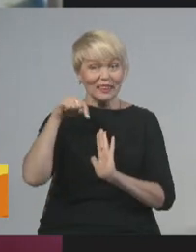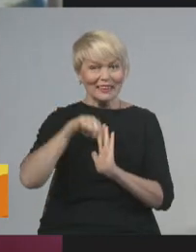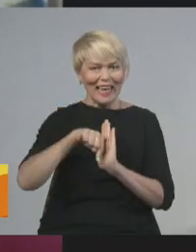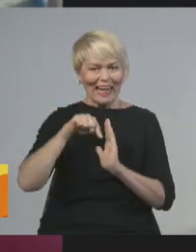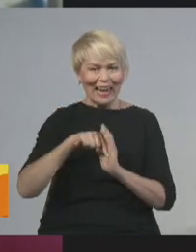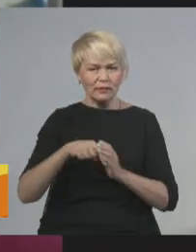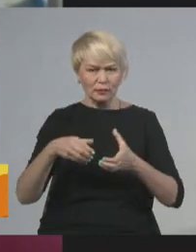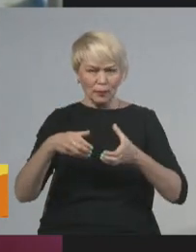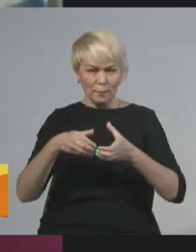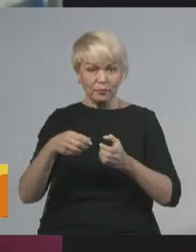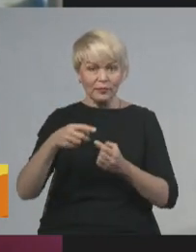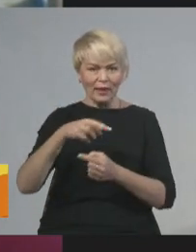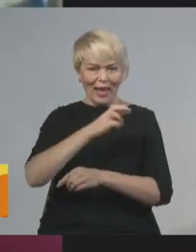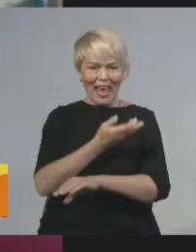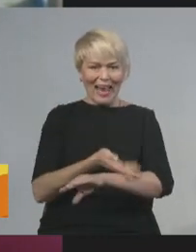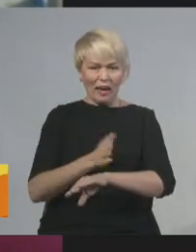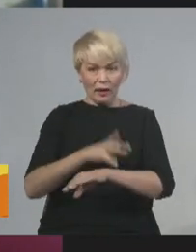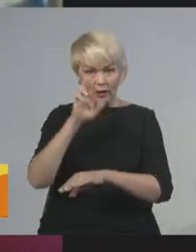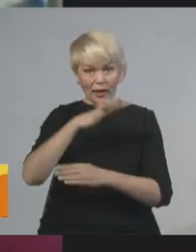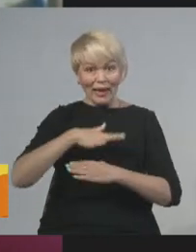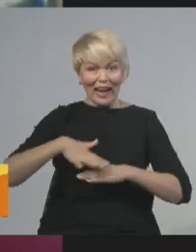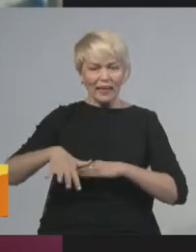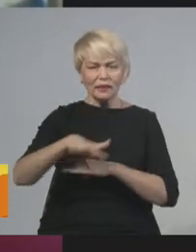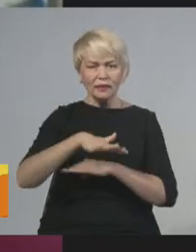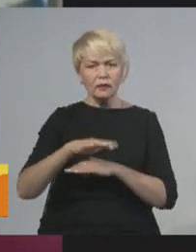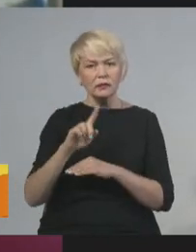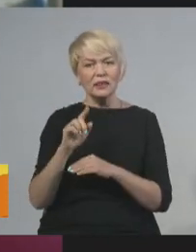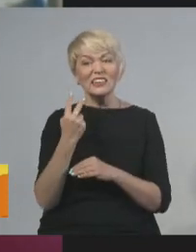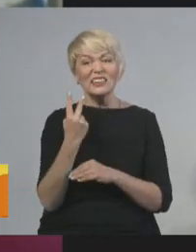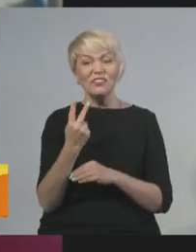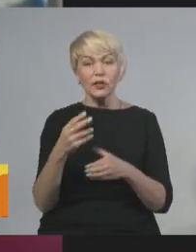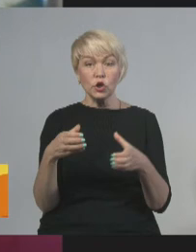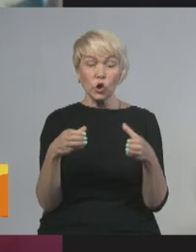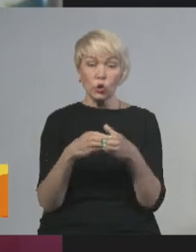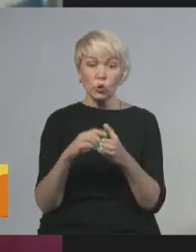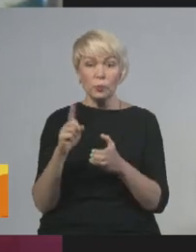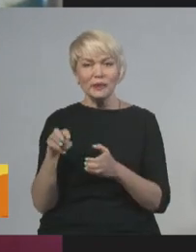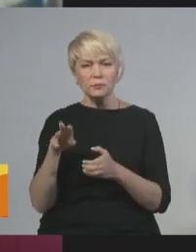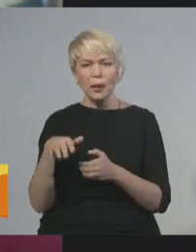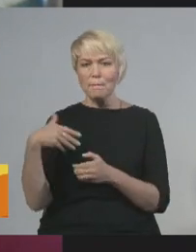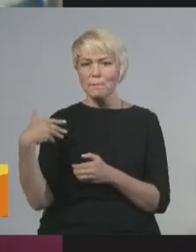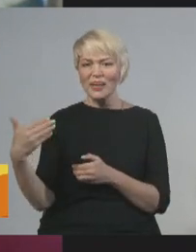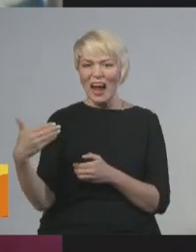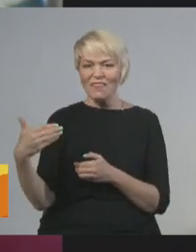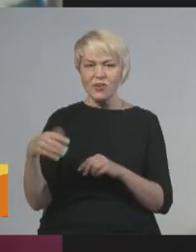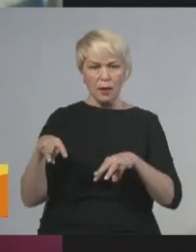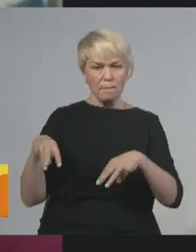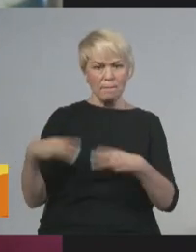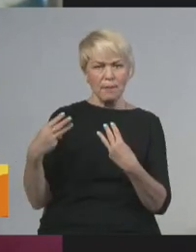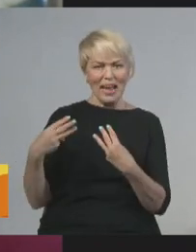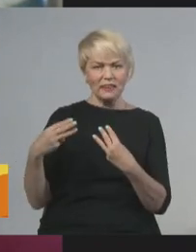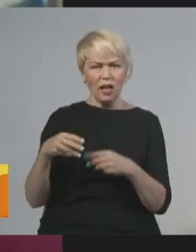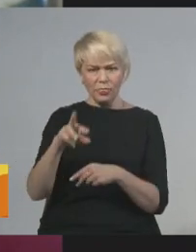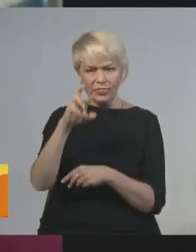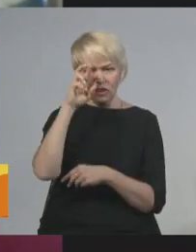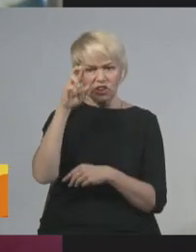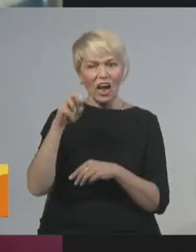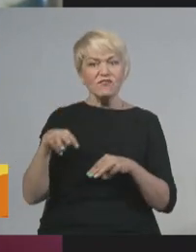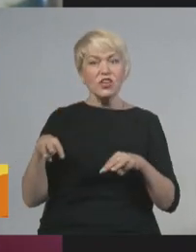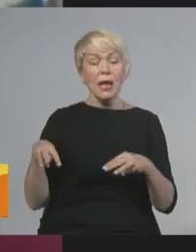media the pr the right-wing private public or state actually